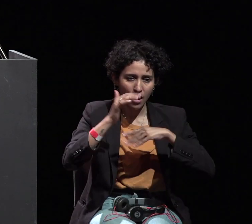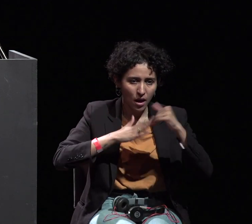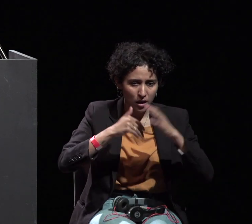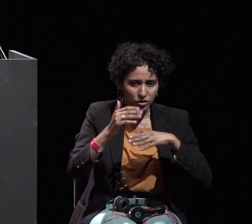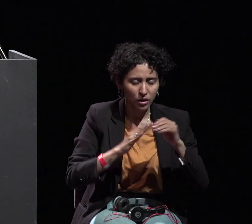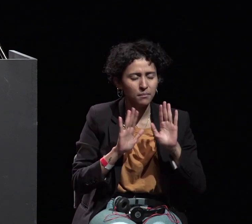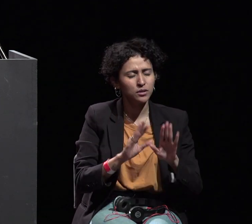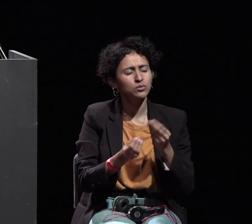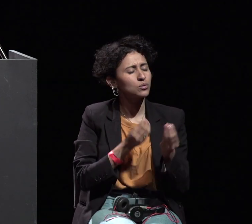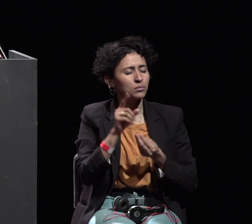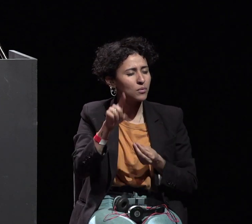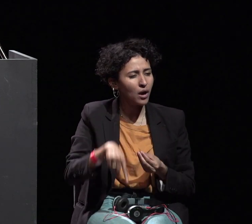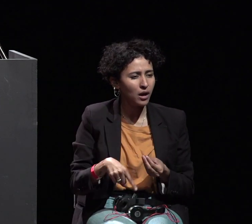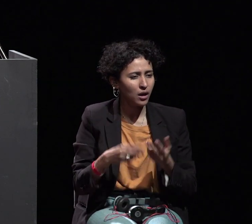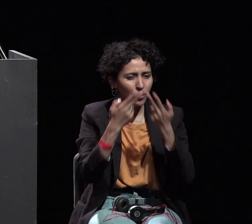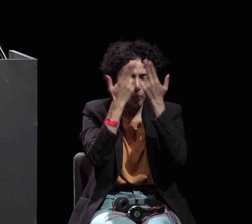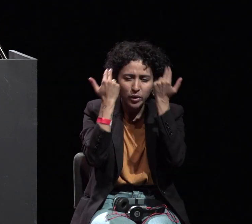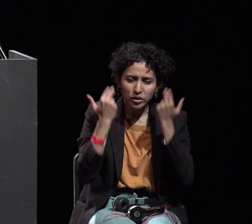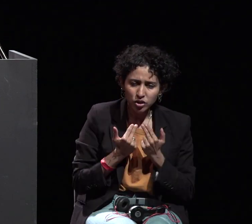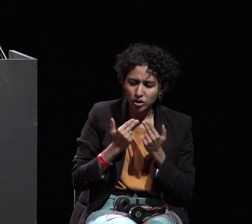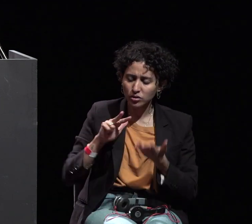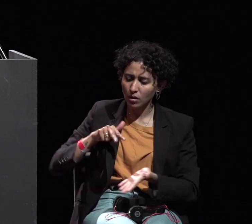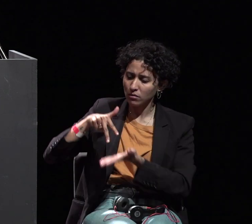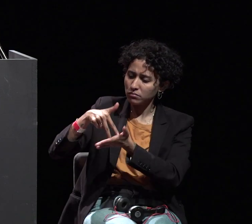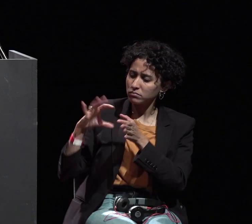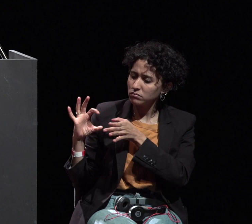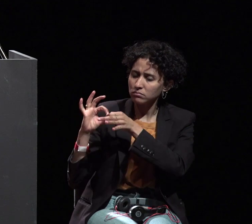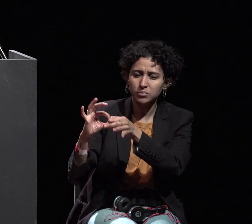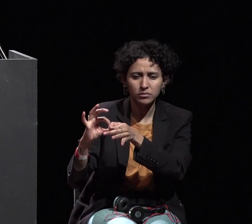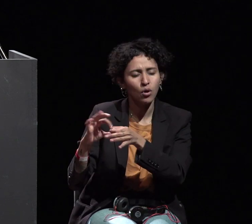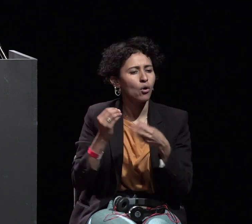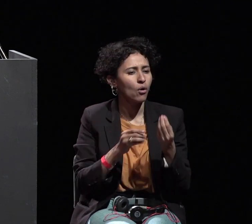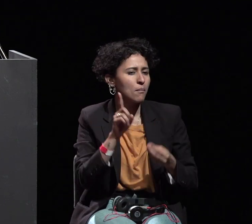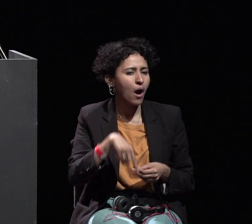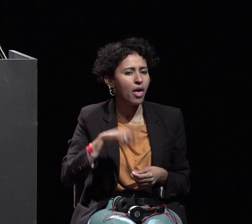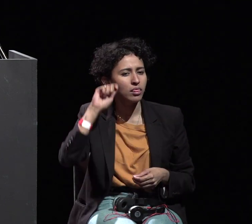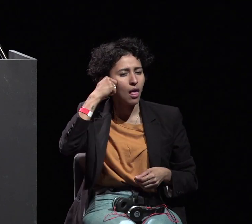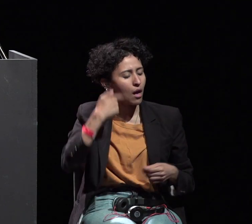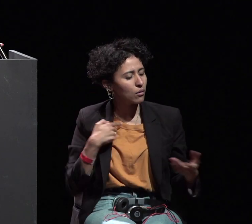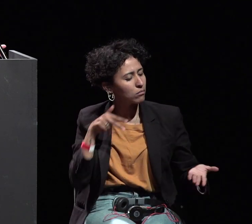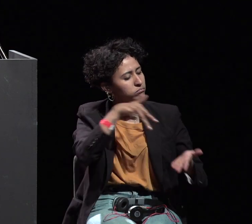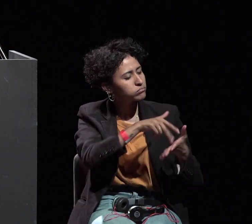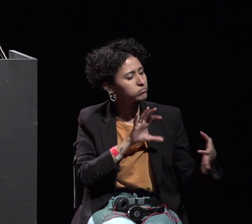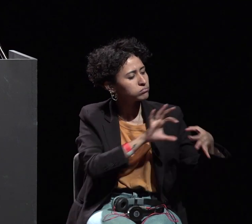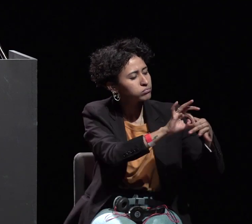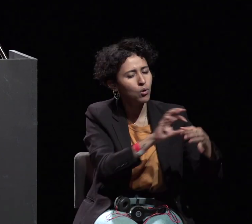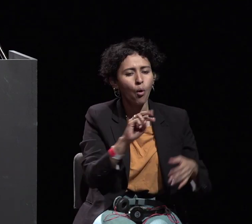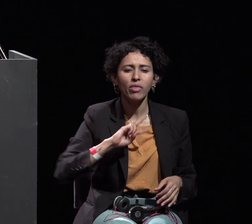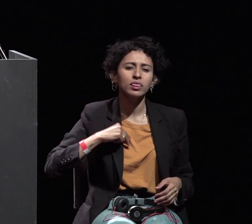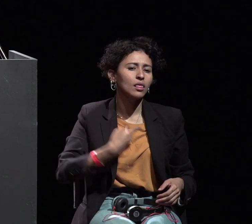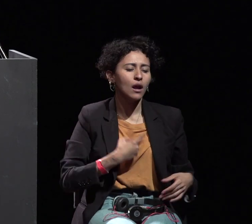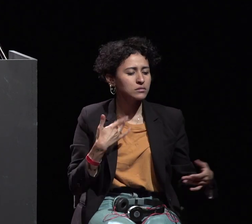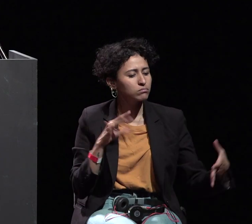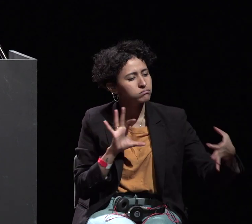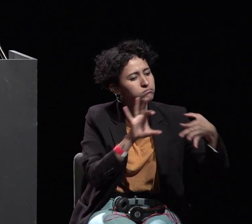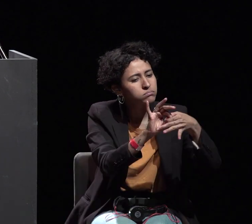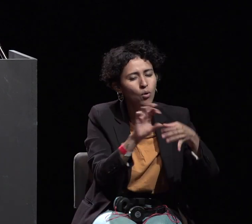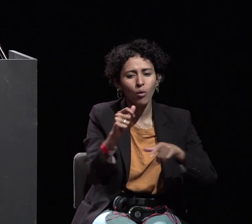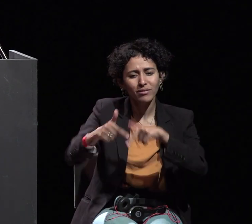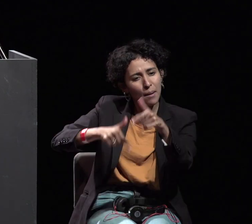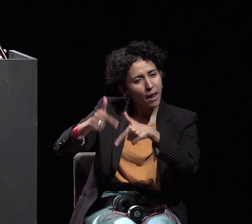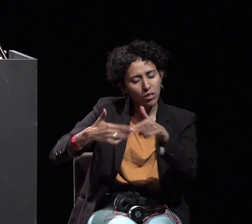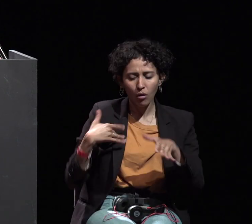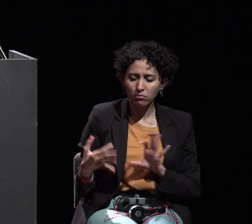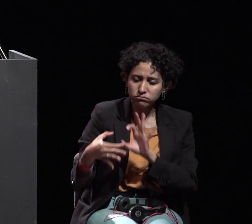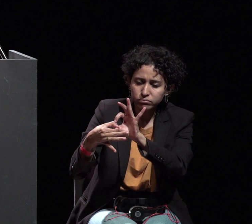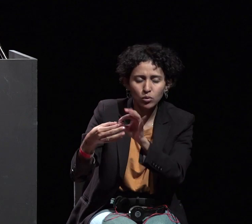indigenous peoples? What does it look like to stand in solidarity with Black people, with trans women, with sex workers, with all oppressed peoples?